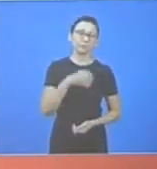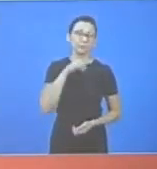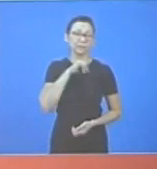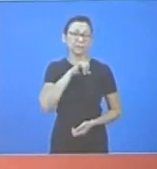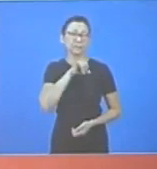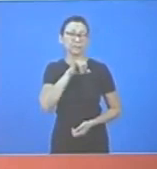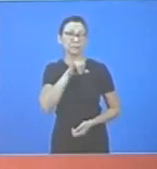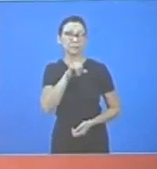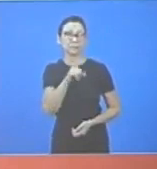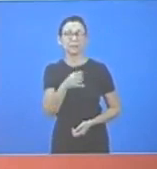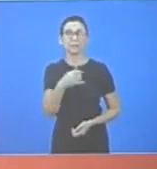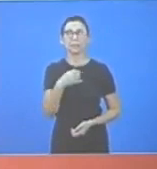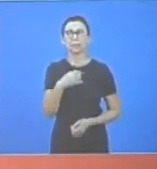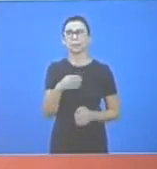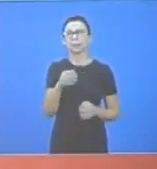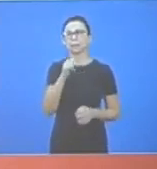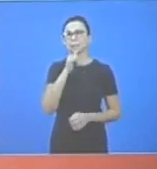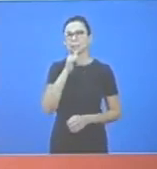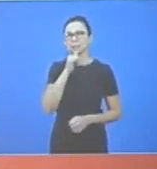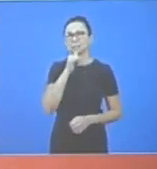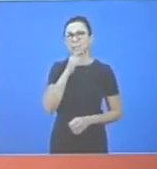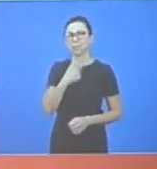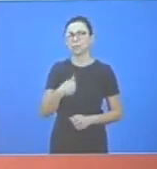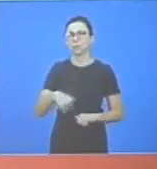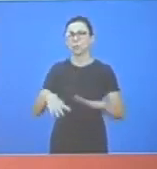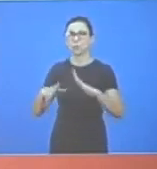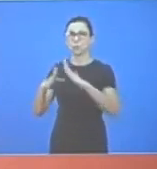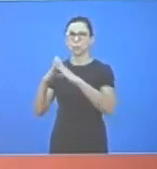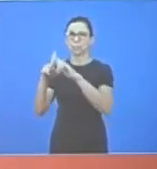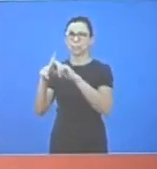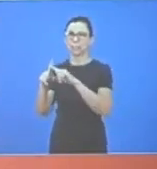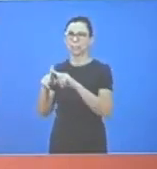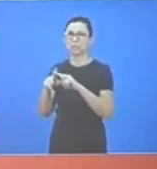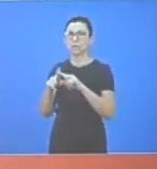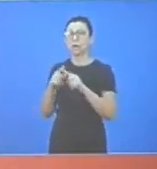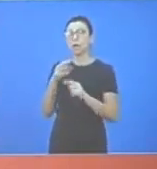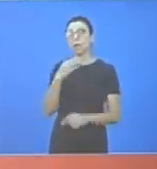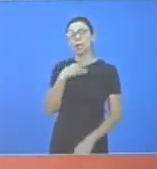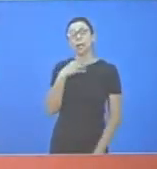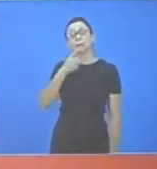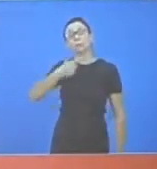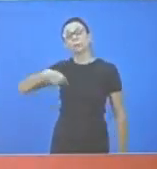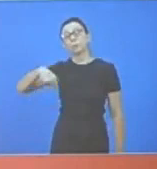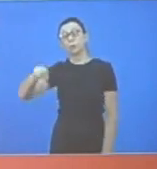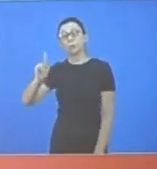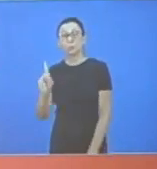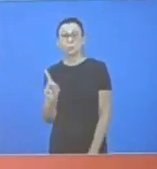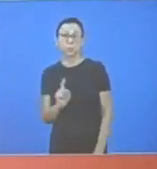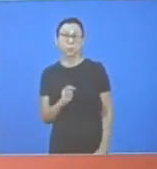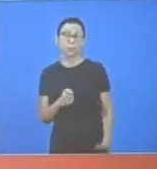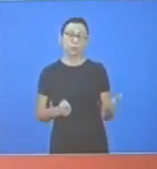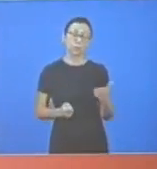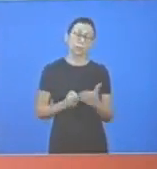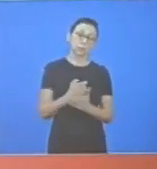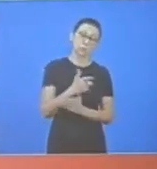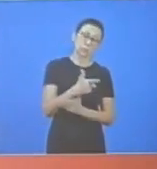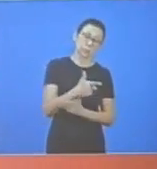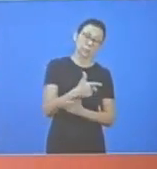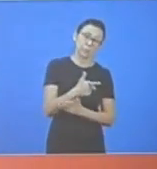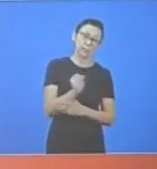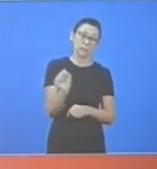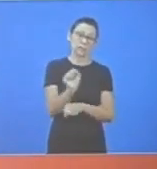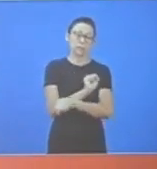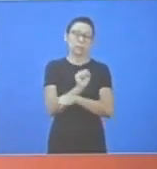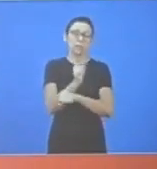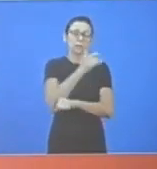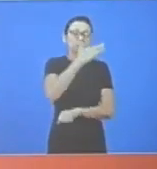them in your heart. If I cannot go to the temple and to the service to serve God,